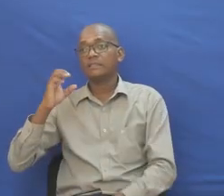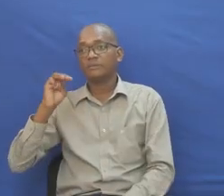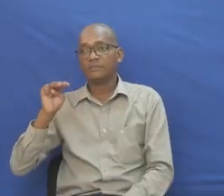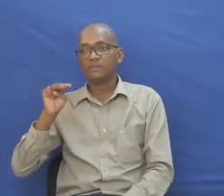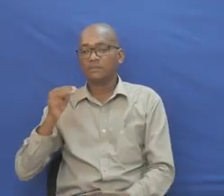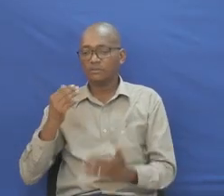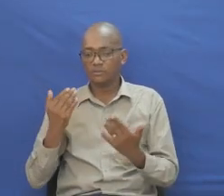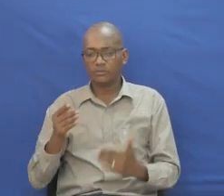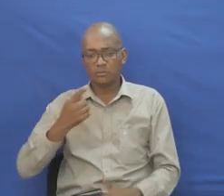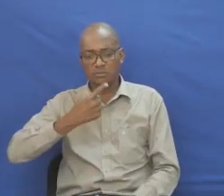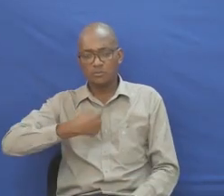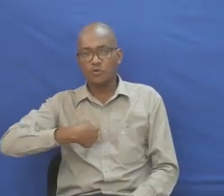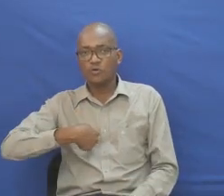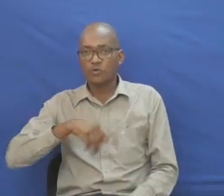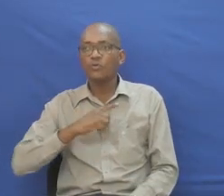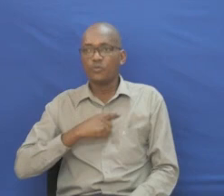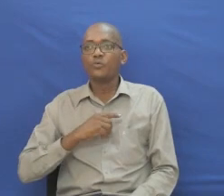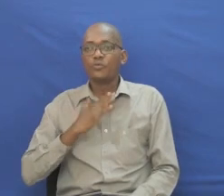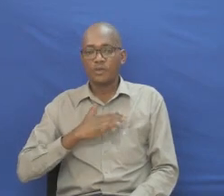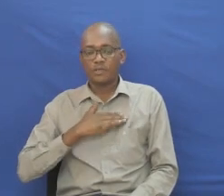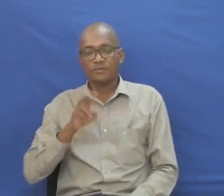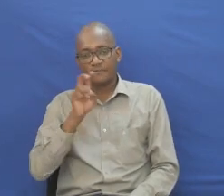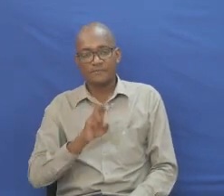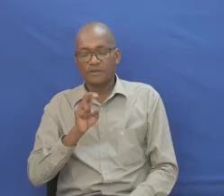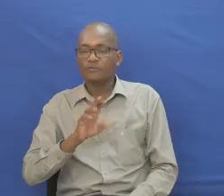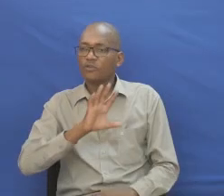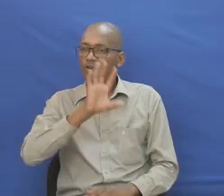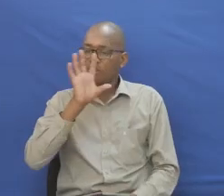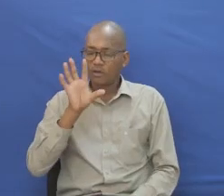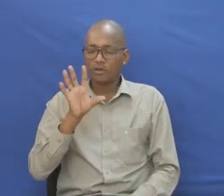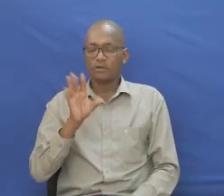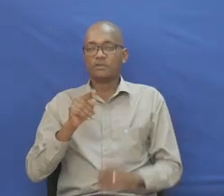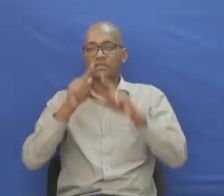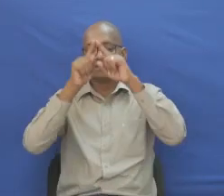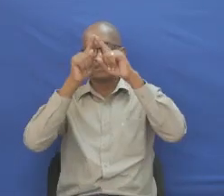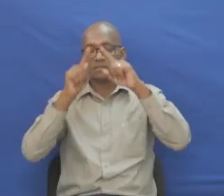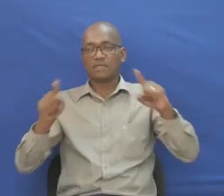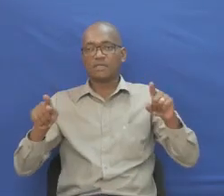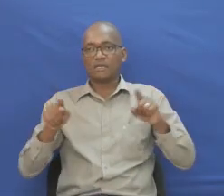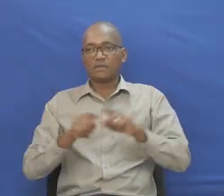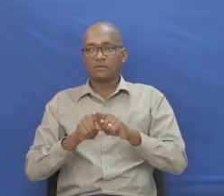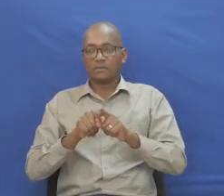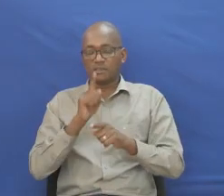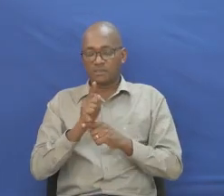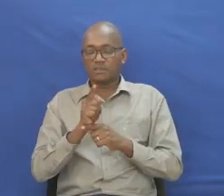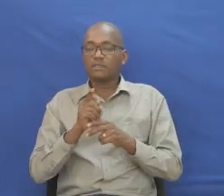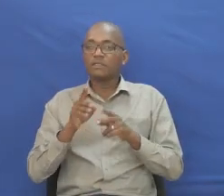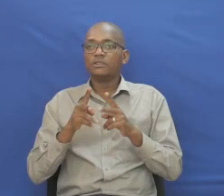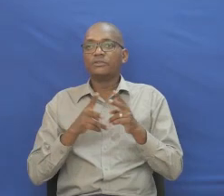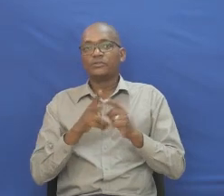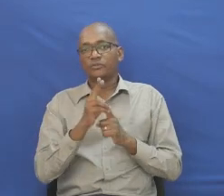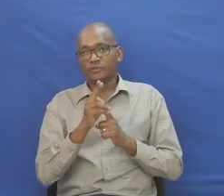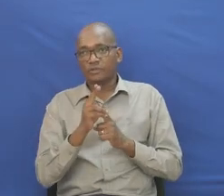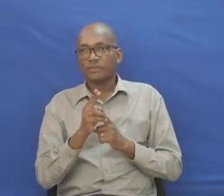the area for those two triangles. Now, what will be the solution for these triangles? How can we